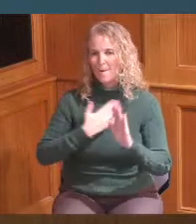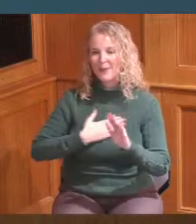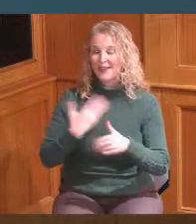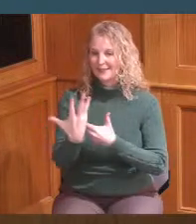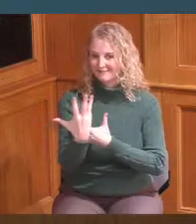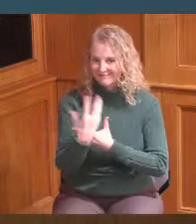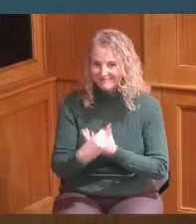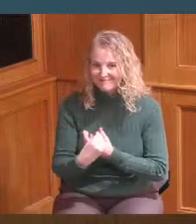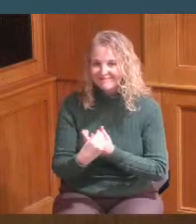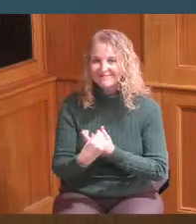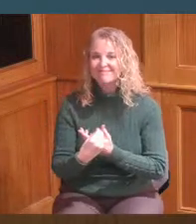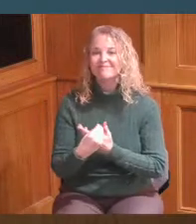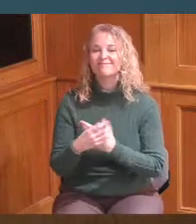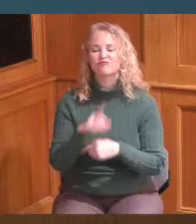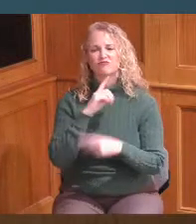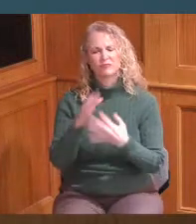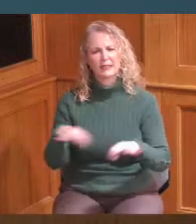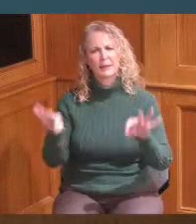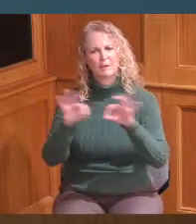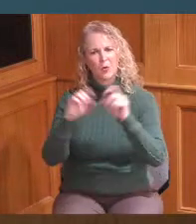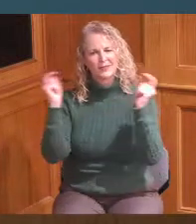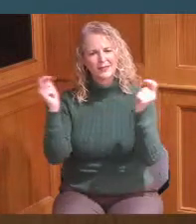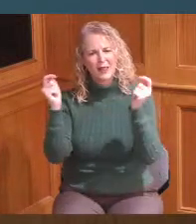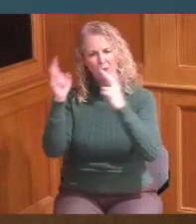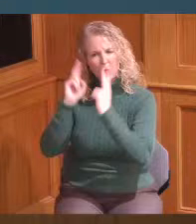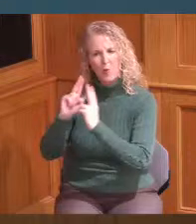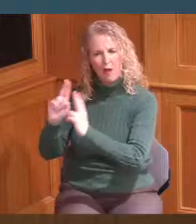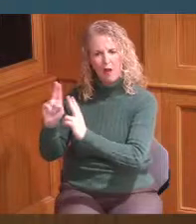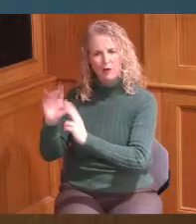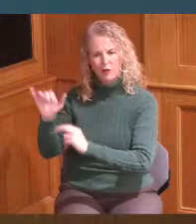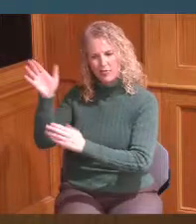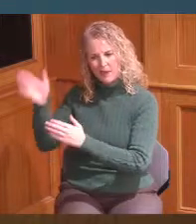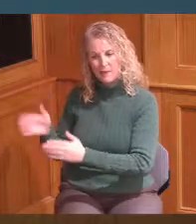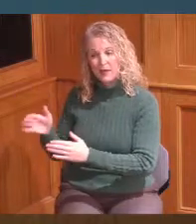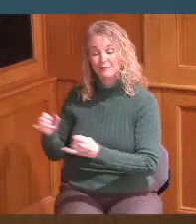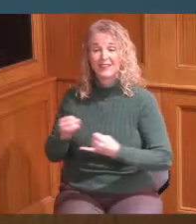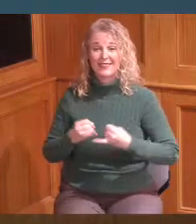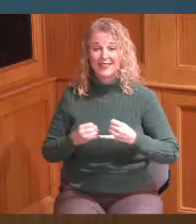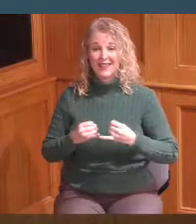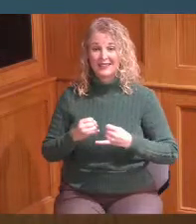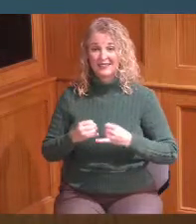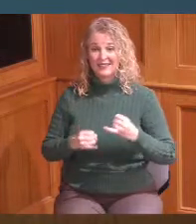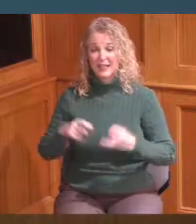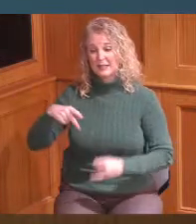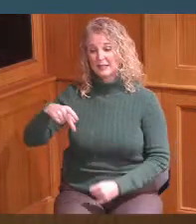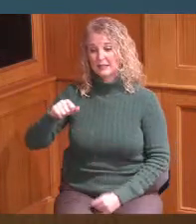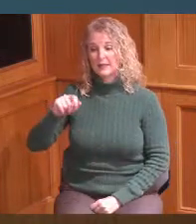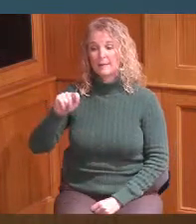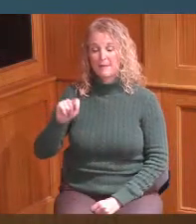participate in that commemorative celebration. And then lastly, Pat Crowley passed away. I